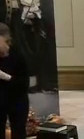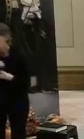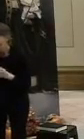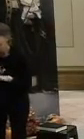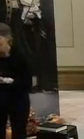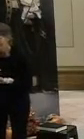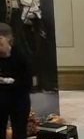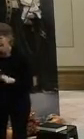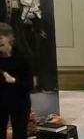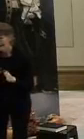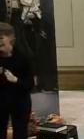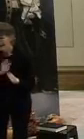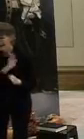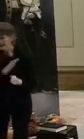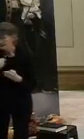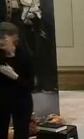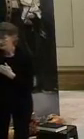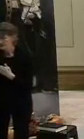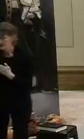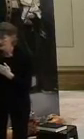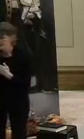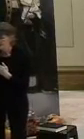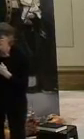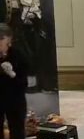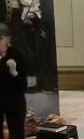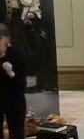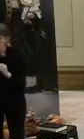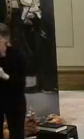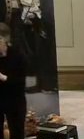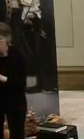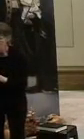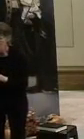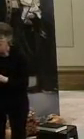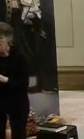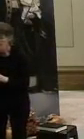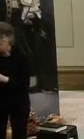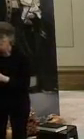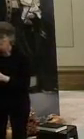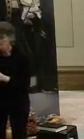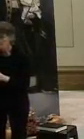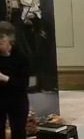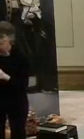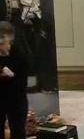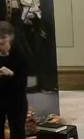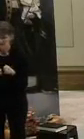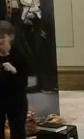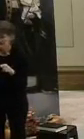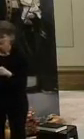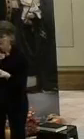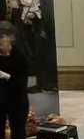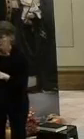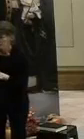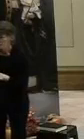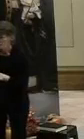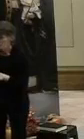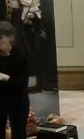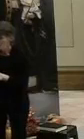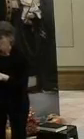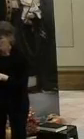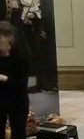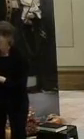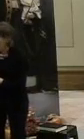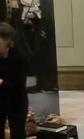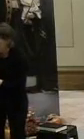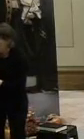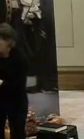you imitate the sacramental priesthood, which Father Wirth and Father Pfau and I share in, that